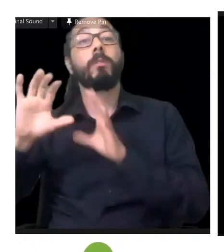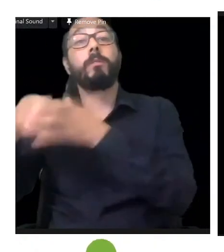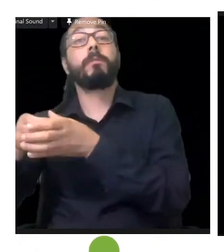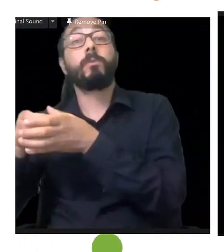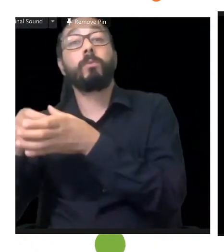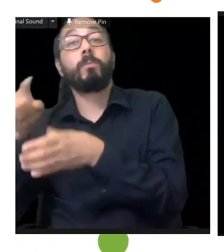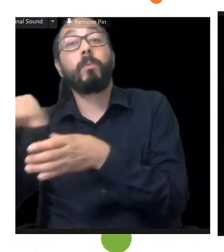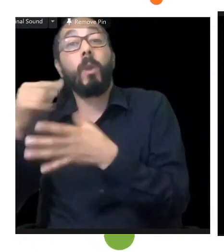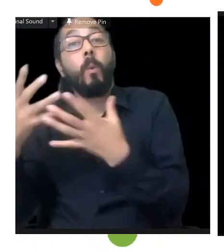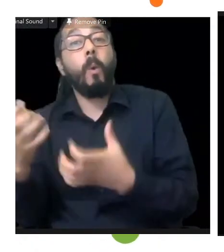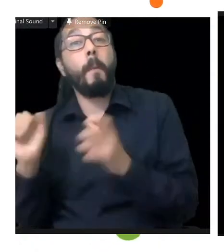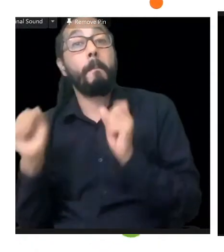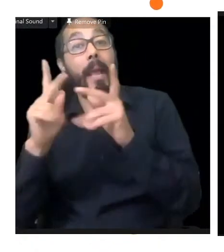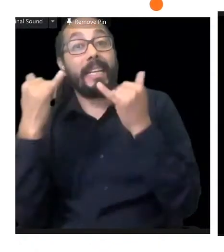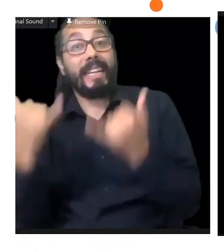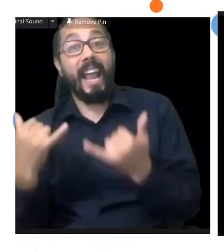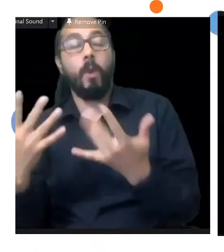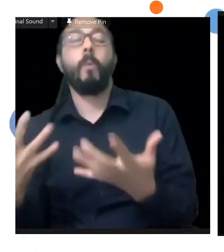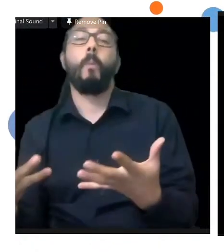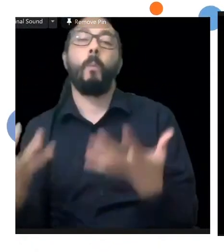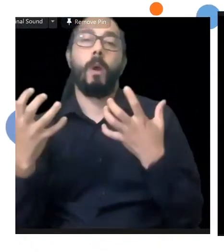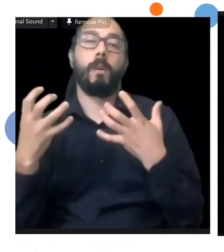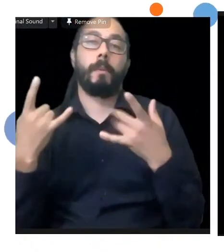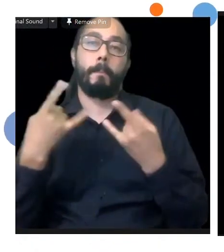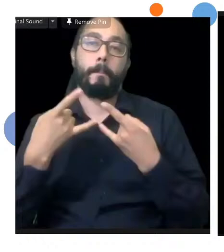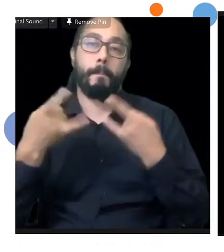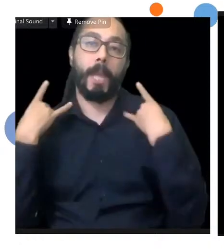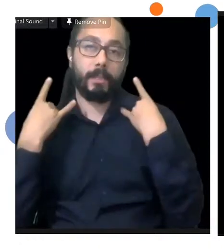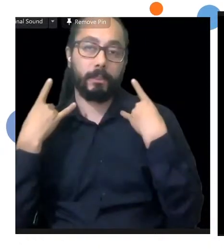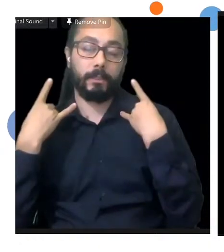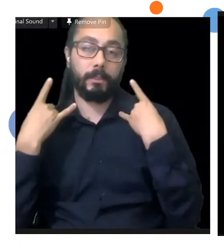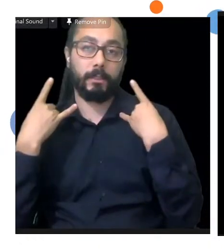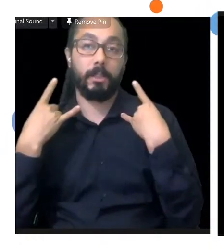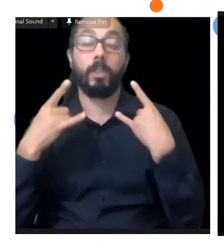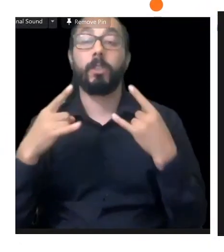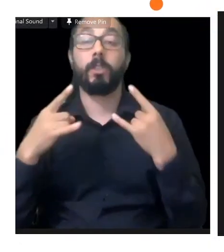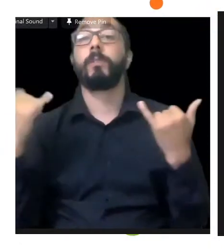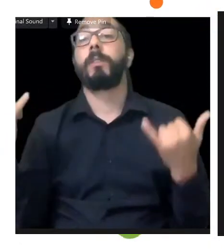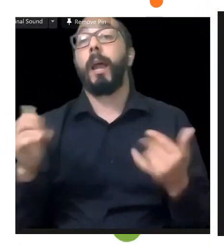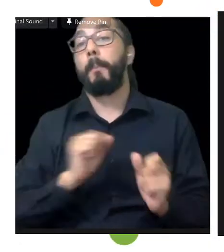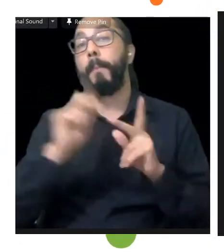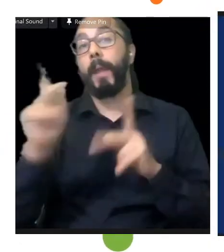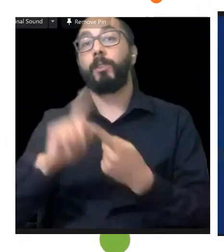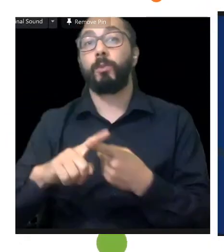them feel comfortable. So with that, I'll pass it back over to Maggie.